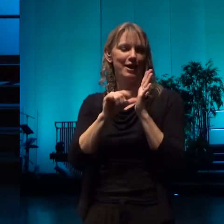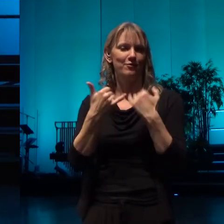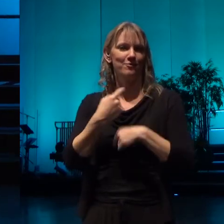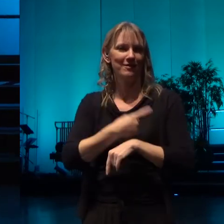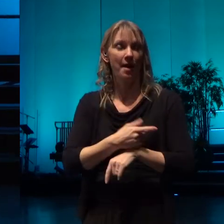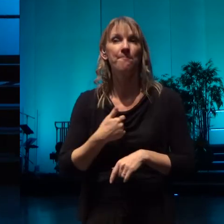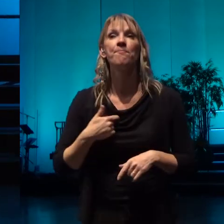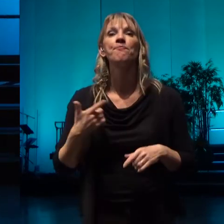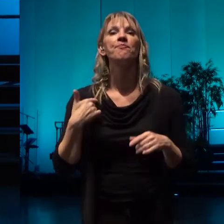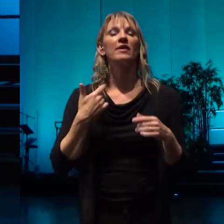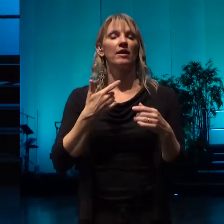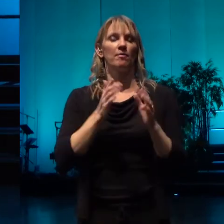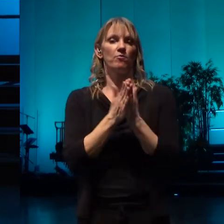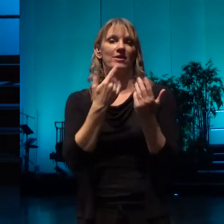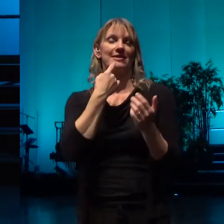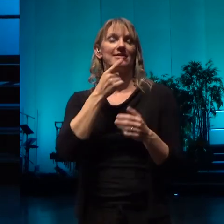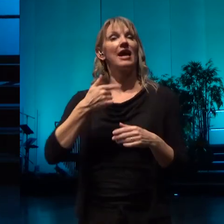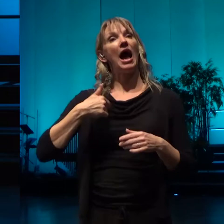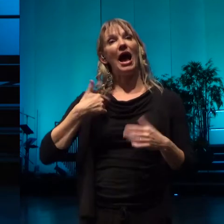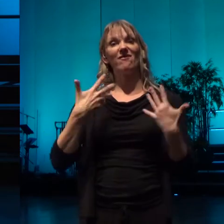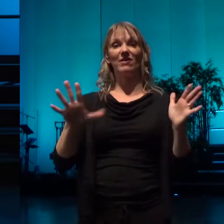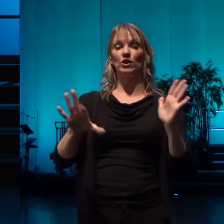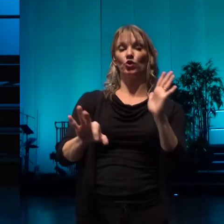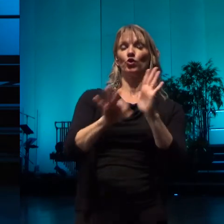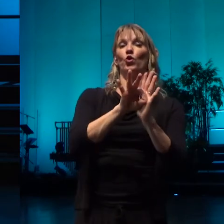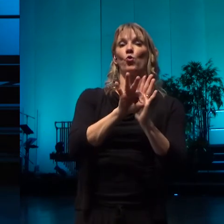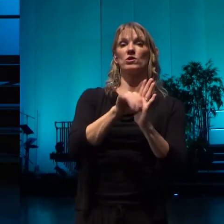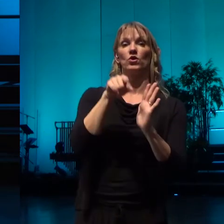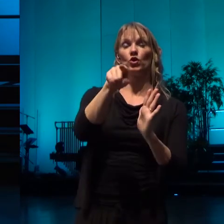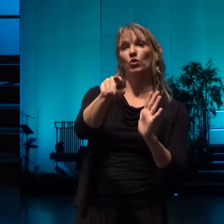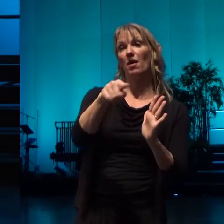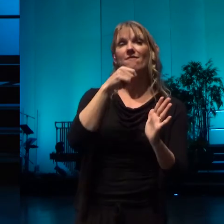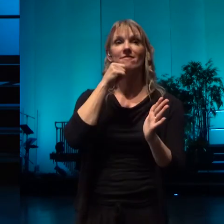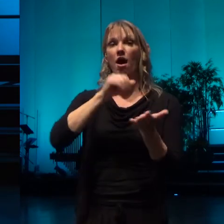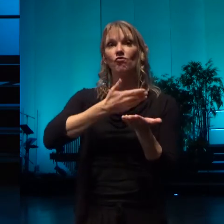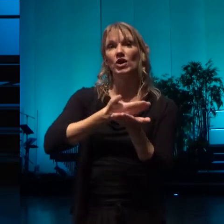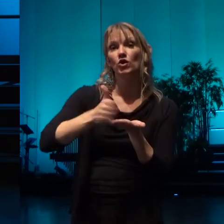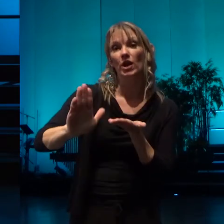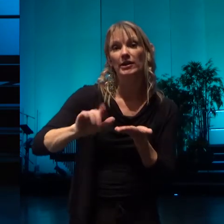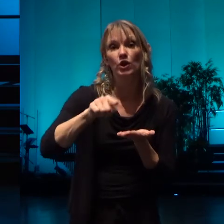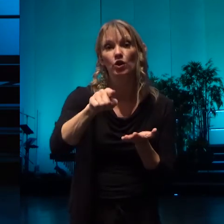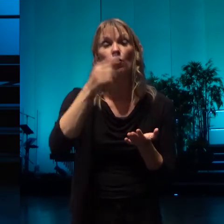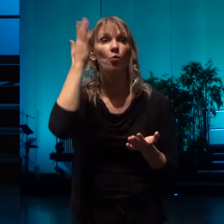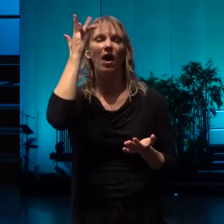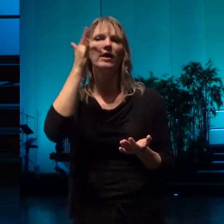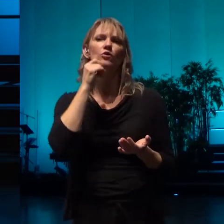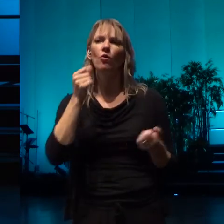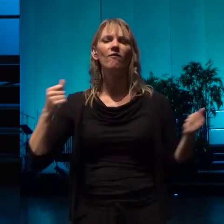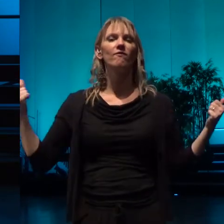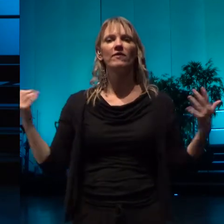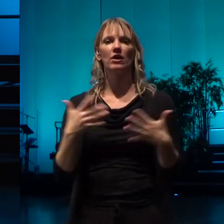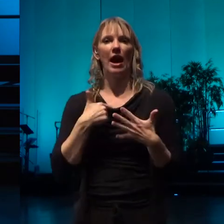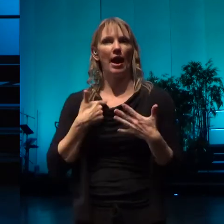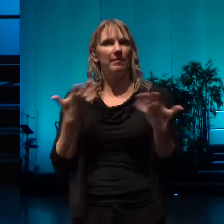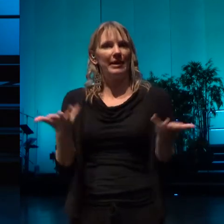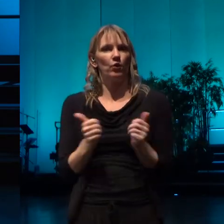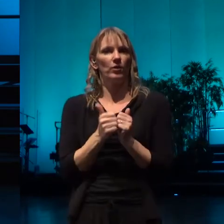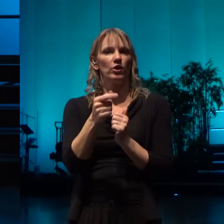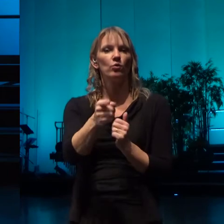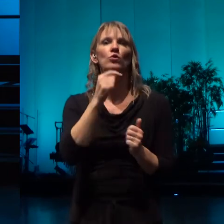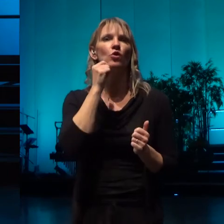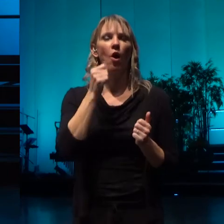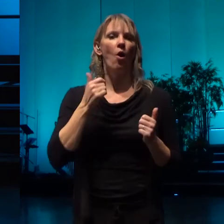I have chosen you and have not rejected you. Fear not, for I am with you. Be not